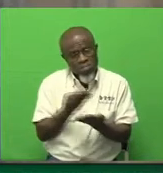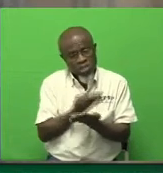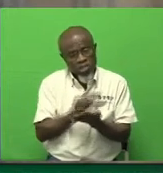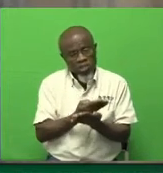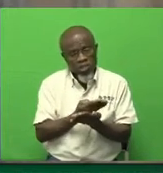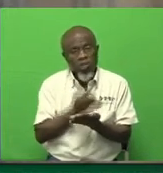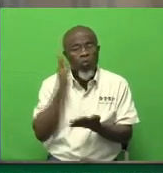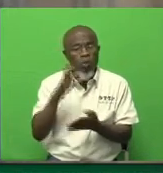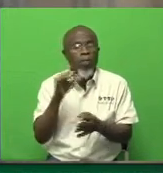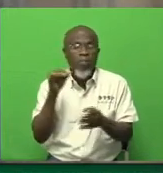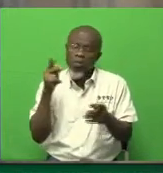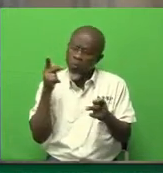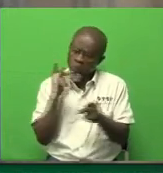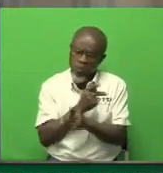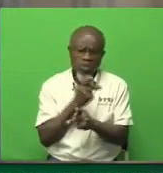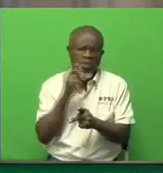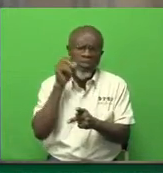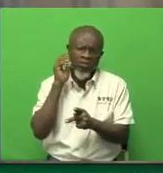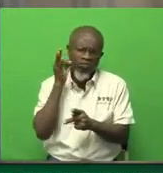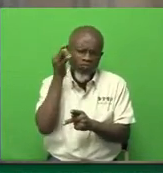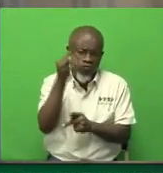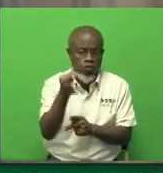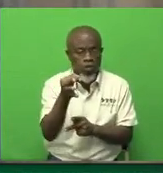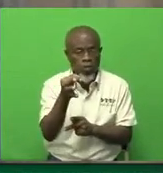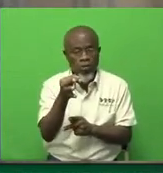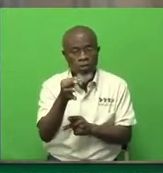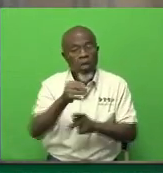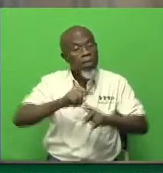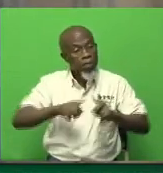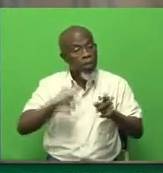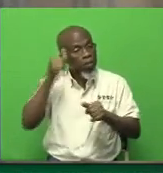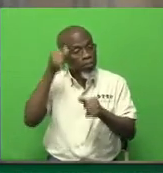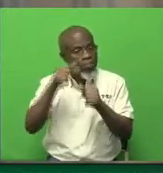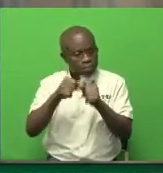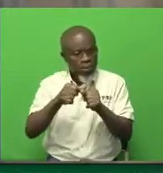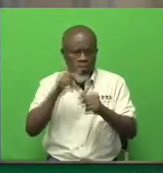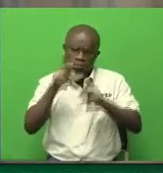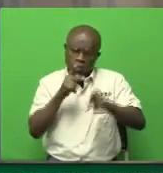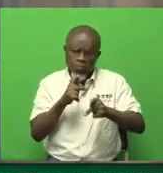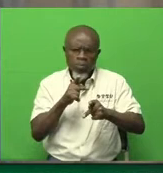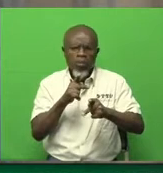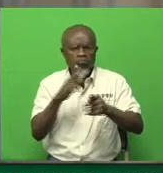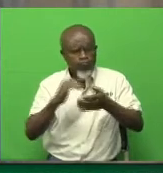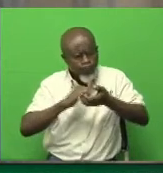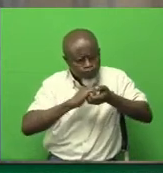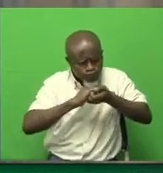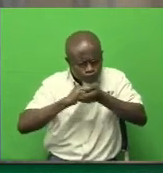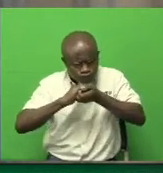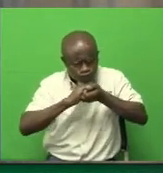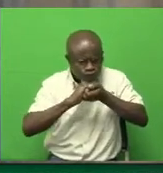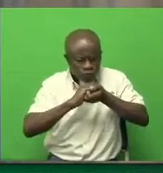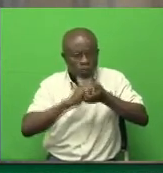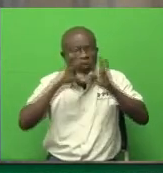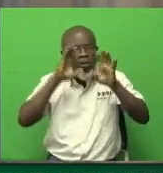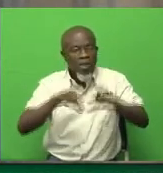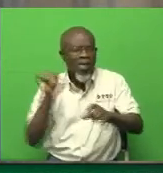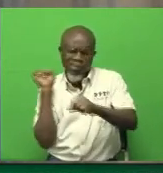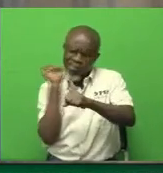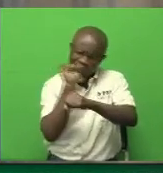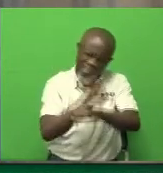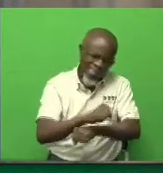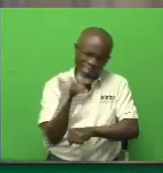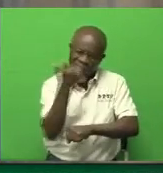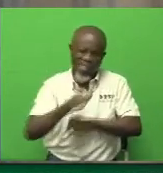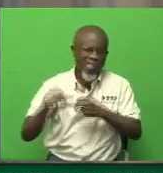worse but we must remember that the people United can overcome any advertising adversity